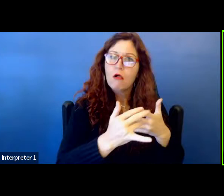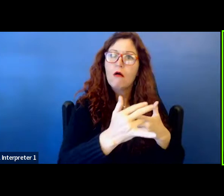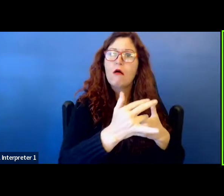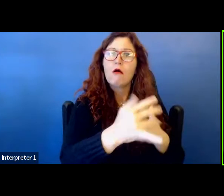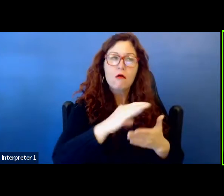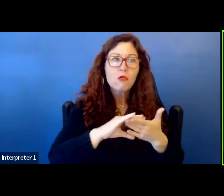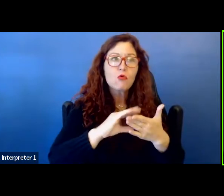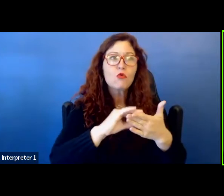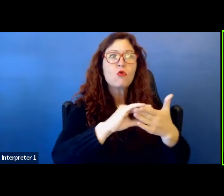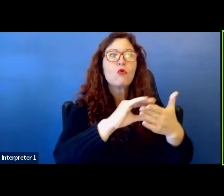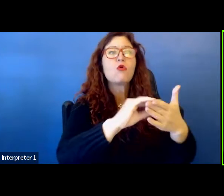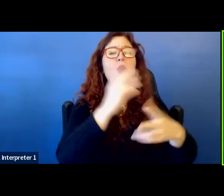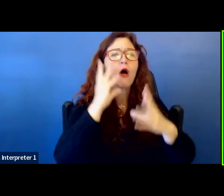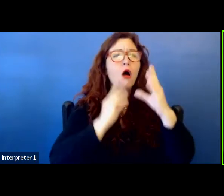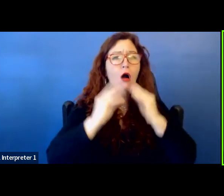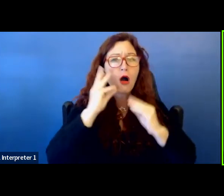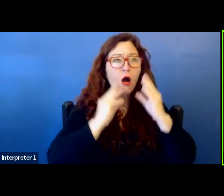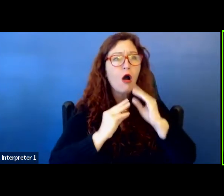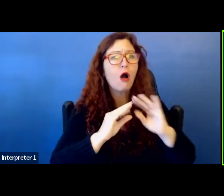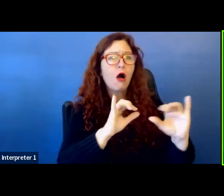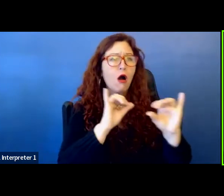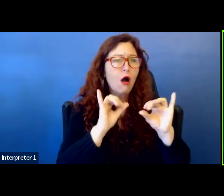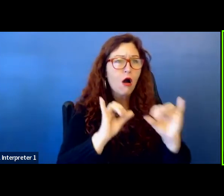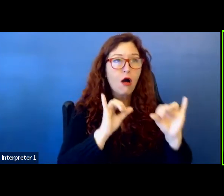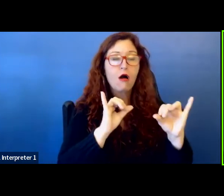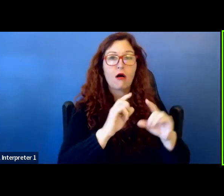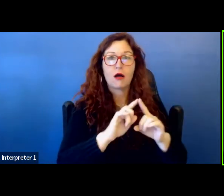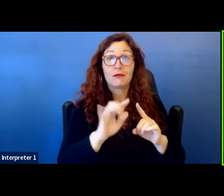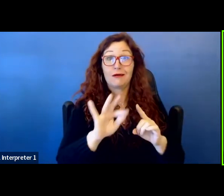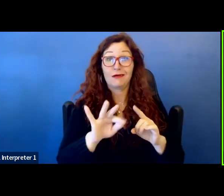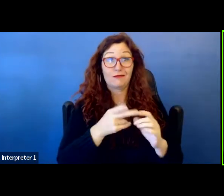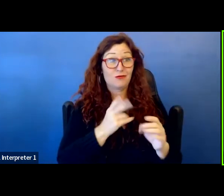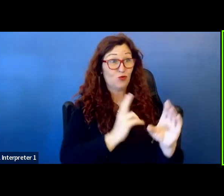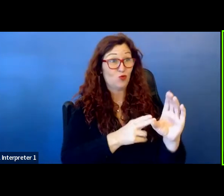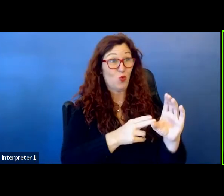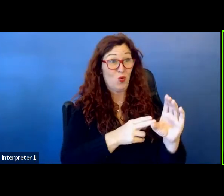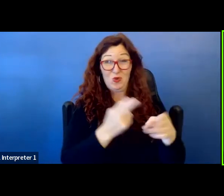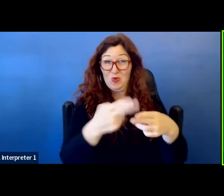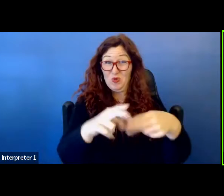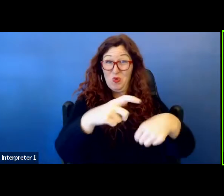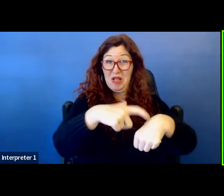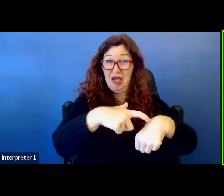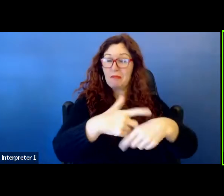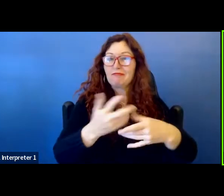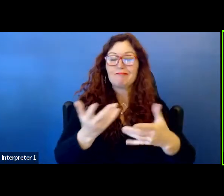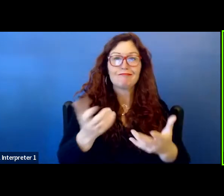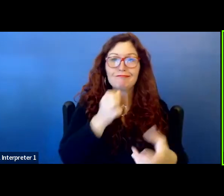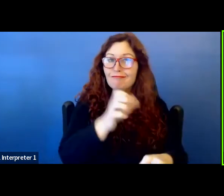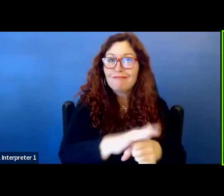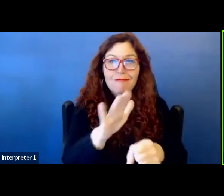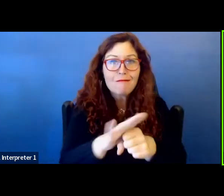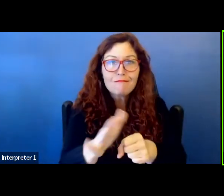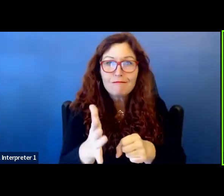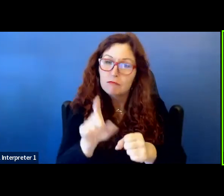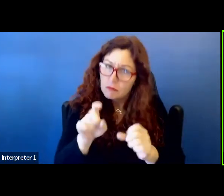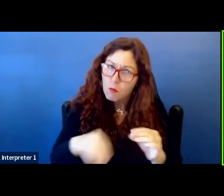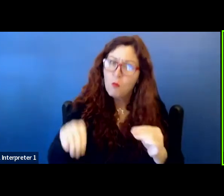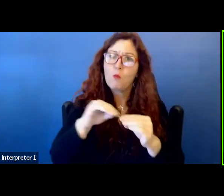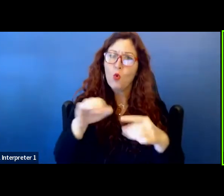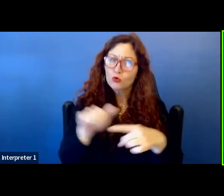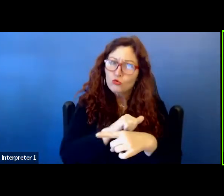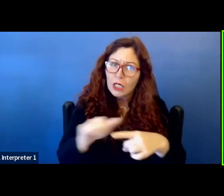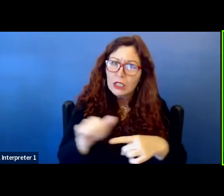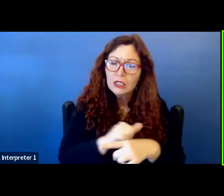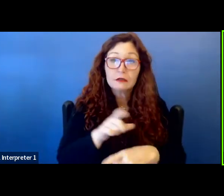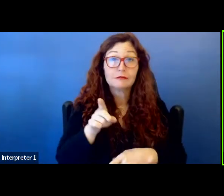compete in this male dominated white field without having proper training yes we have been had many jobs and